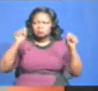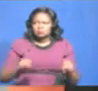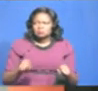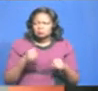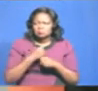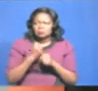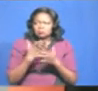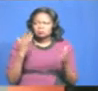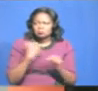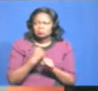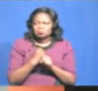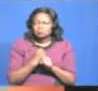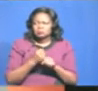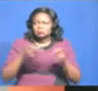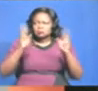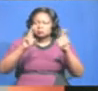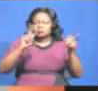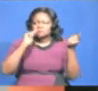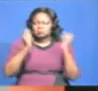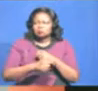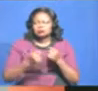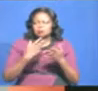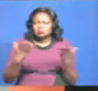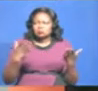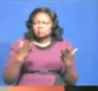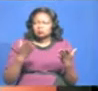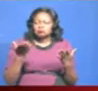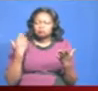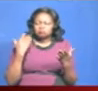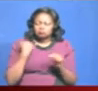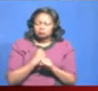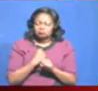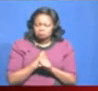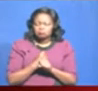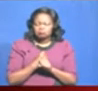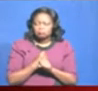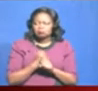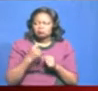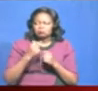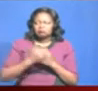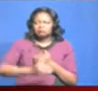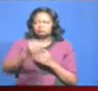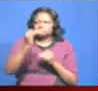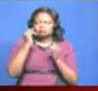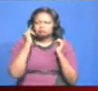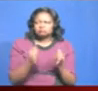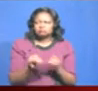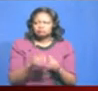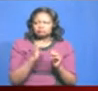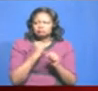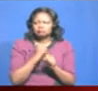work, ready to change how things have been working previously and bring a new way of